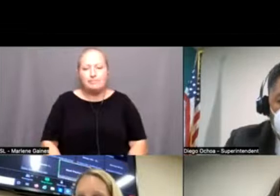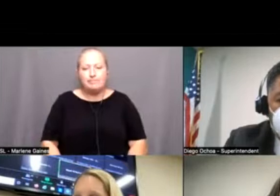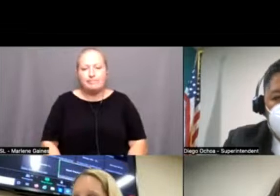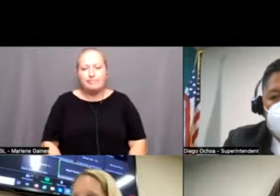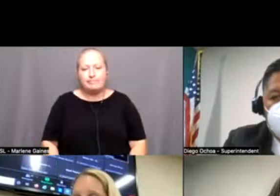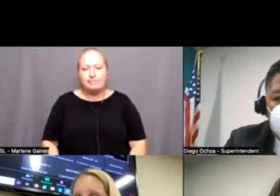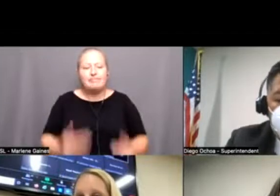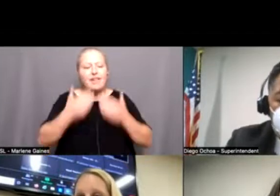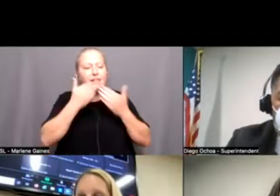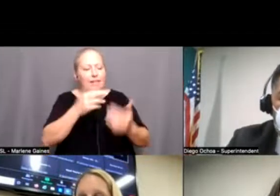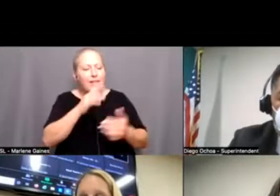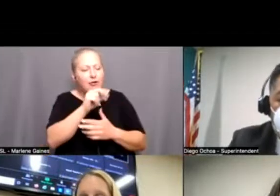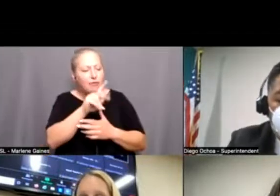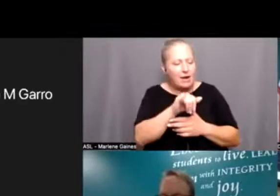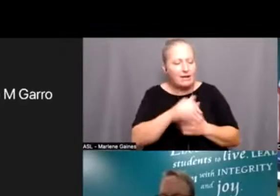Thank you, Randy.